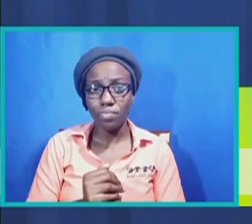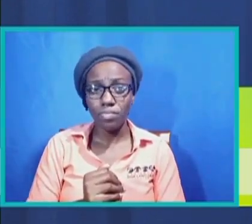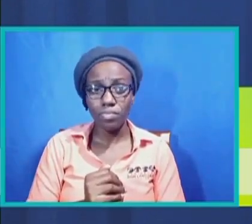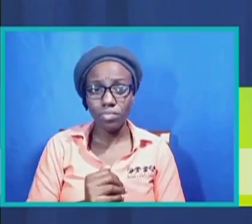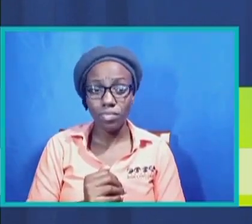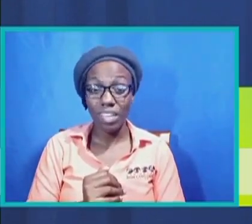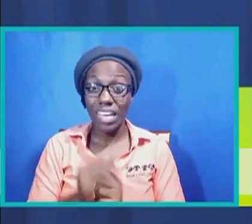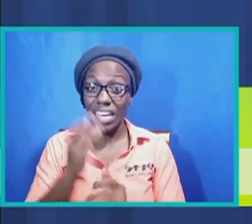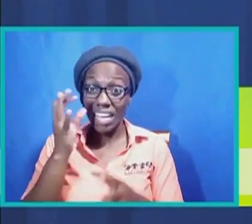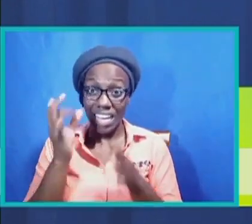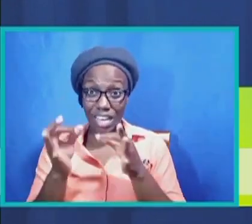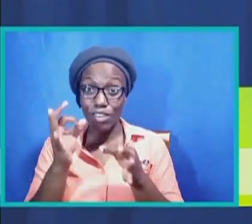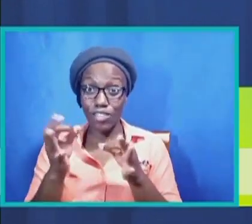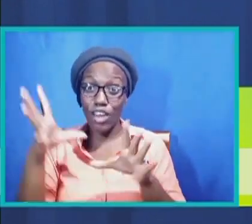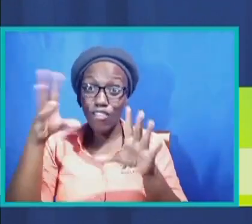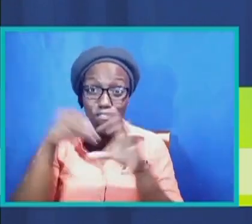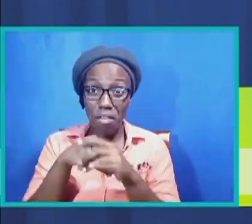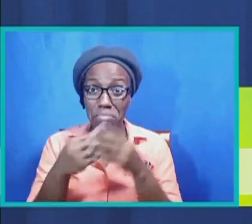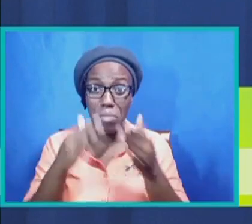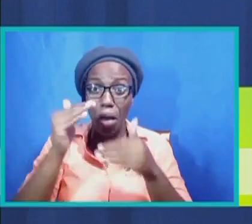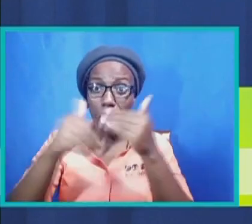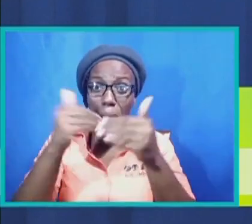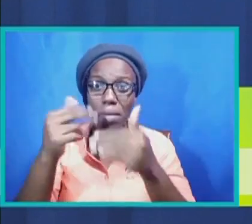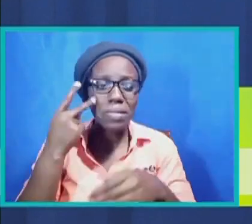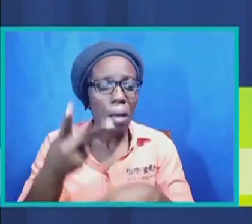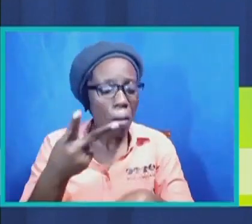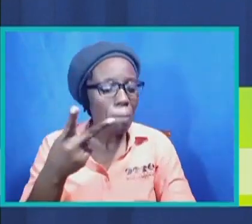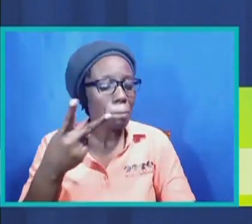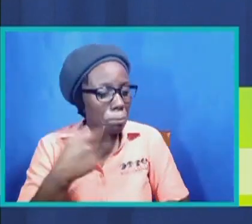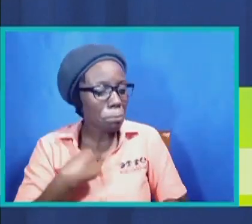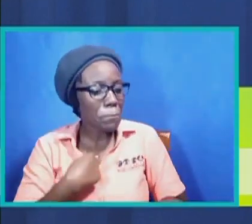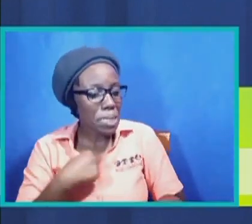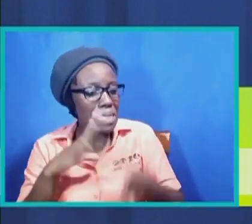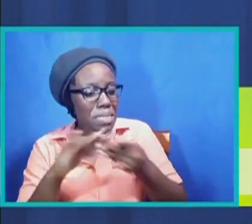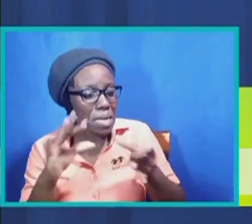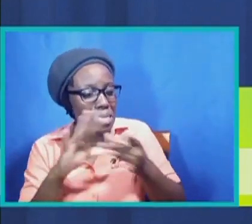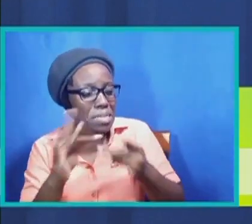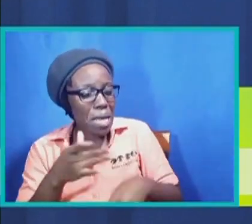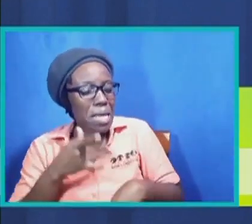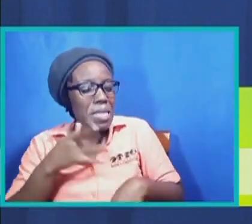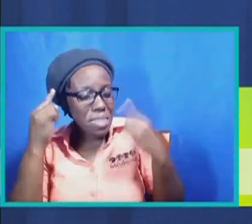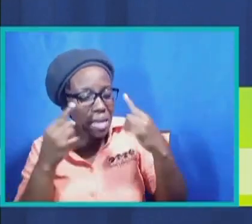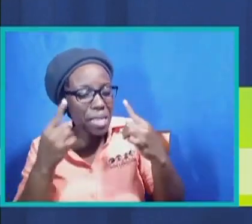life of education and therefore the life of the society in Trinidad and Tobago.